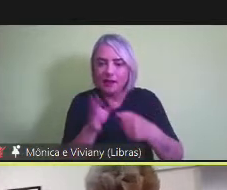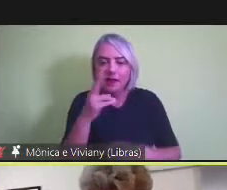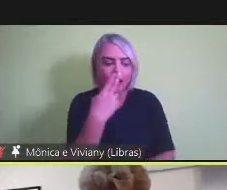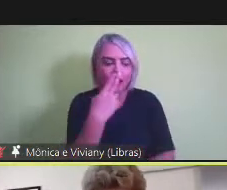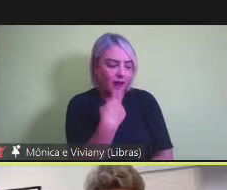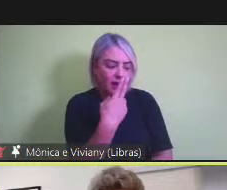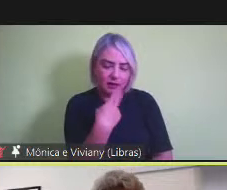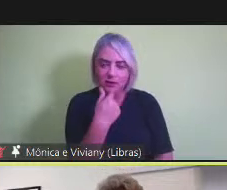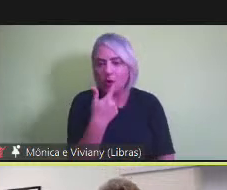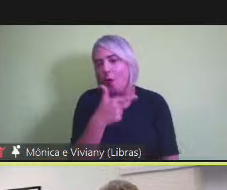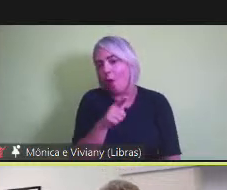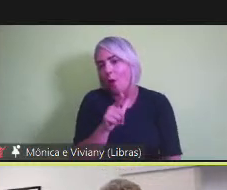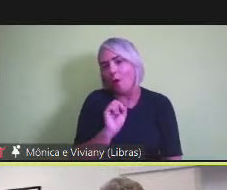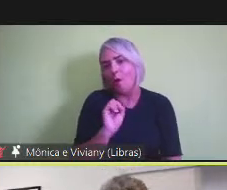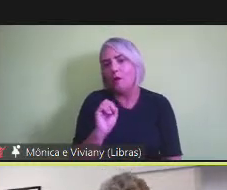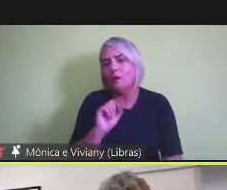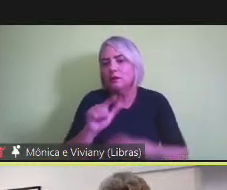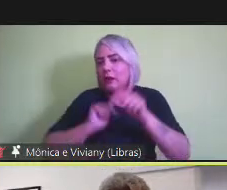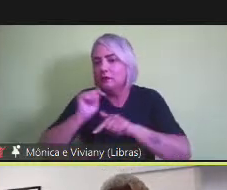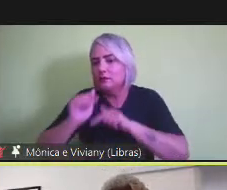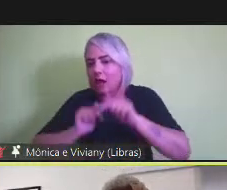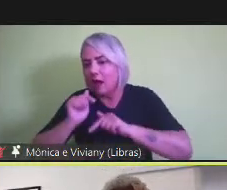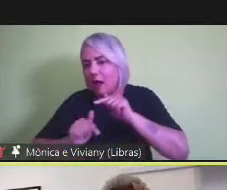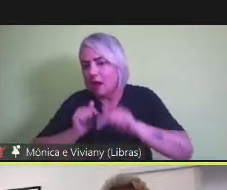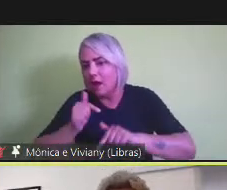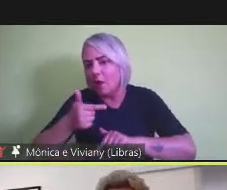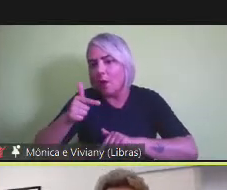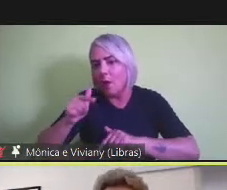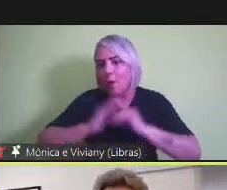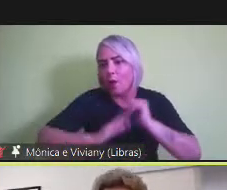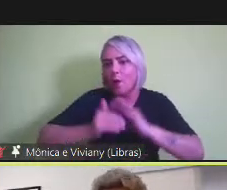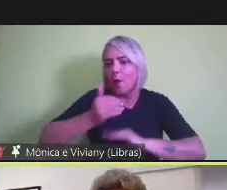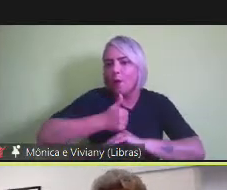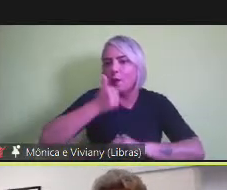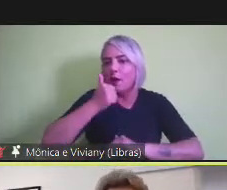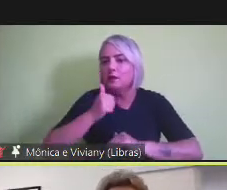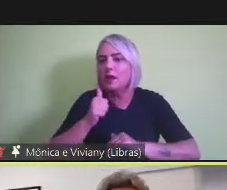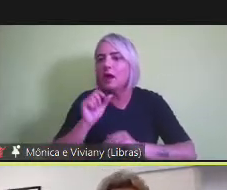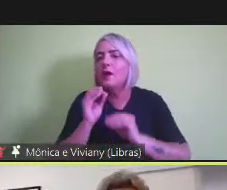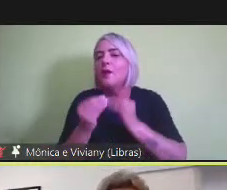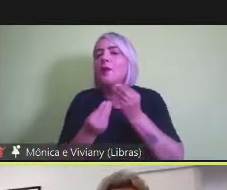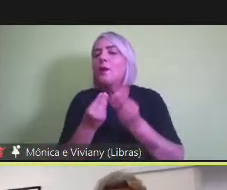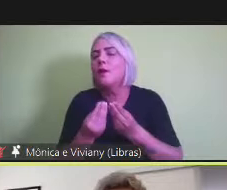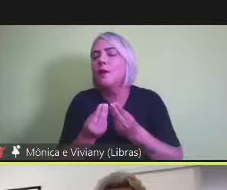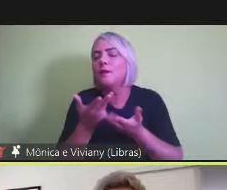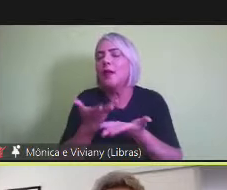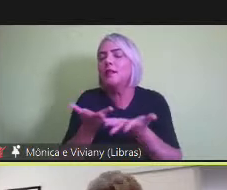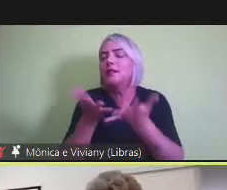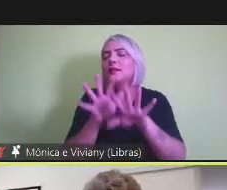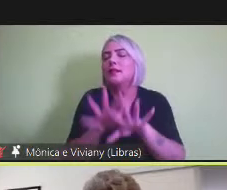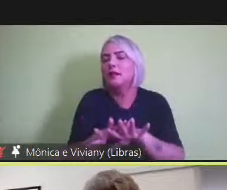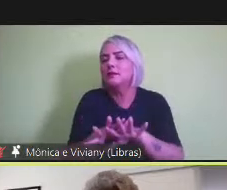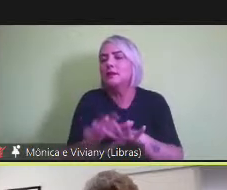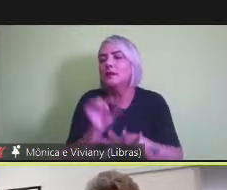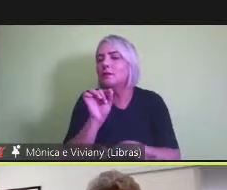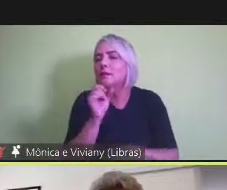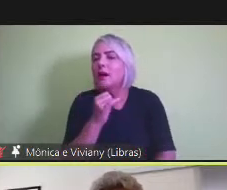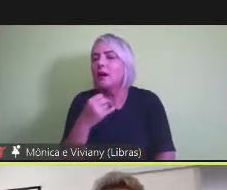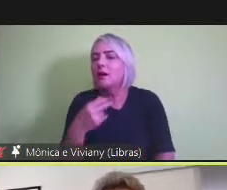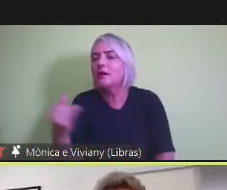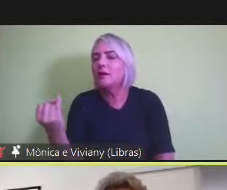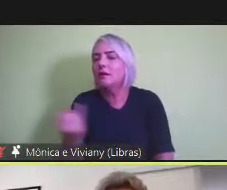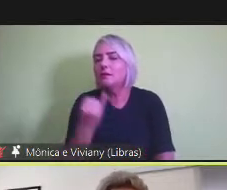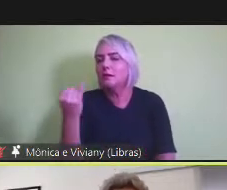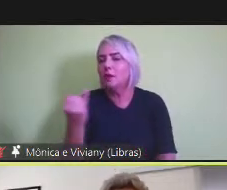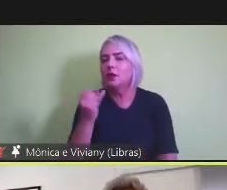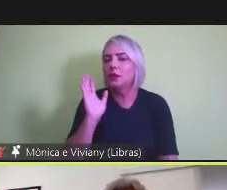care, and the dietitian works with other professionals. And how does this integration work?